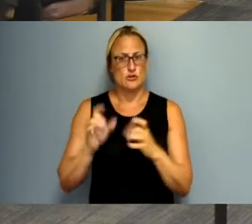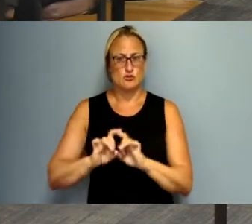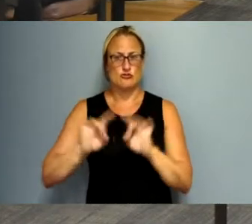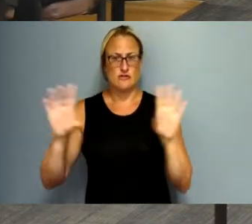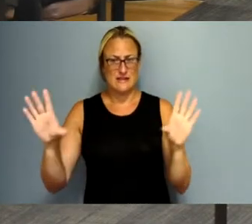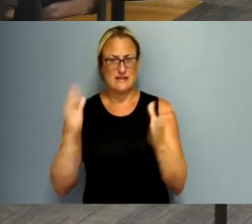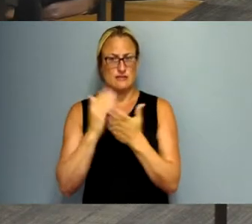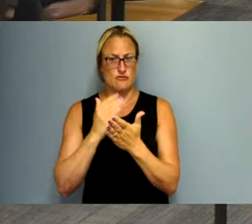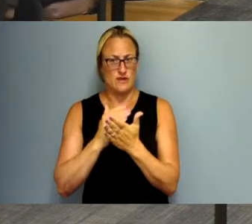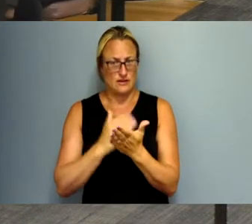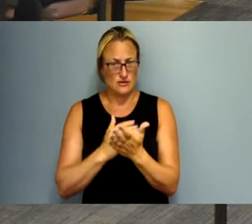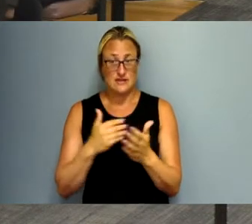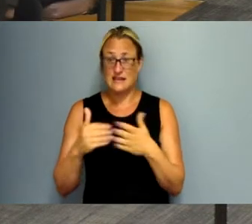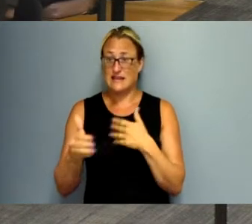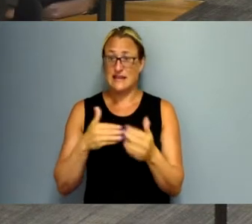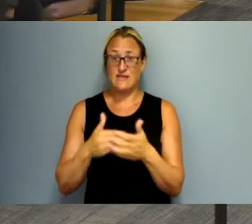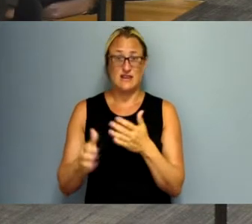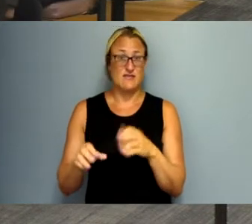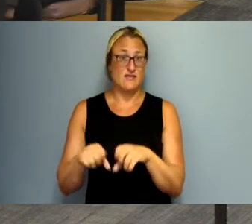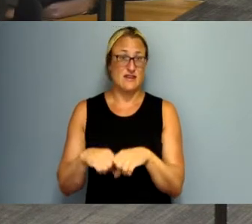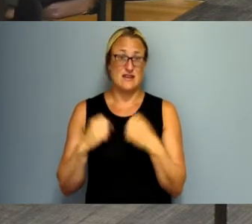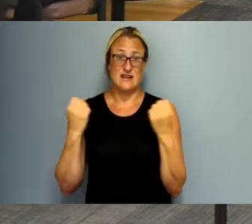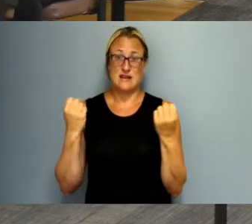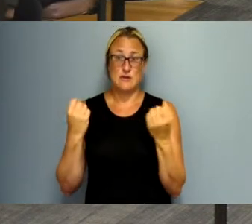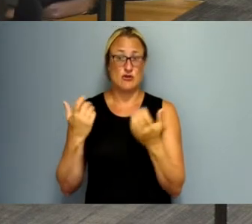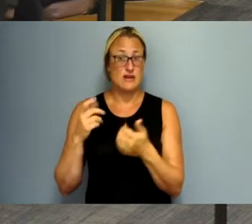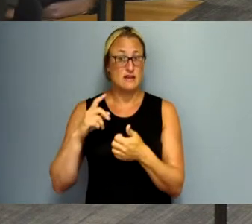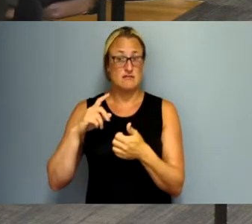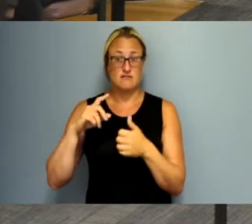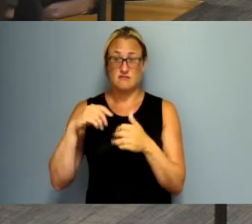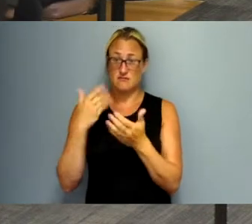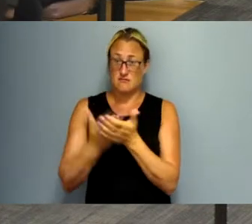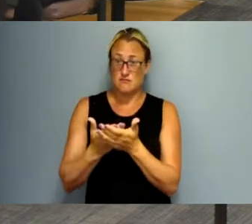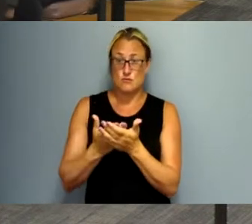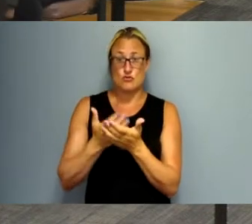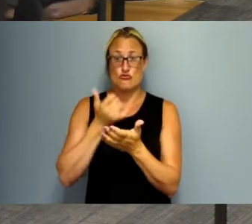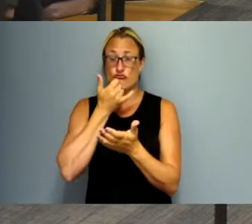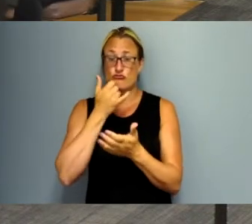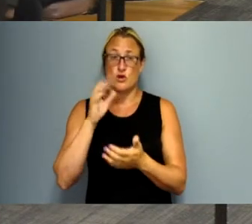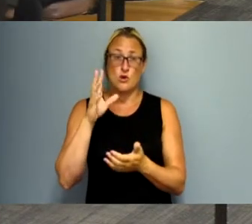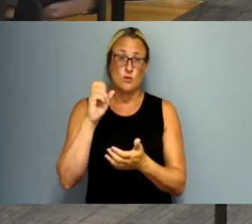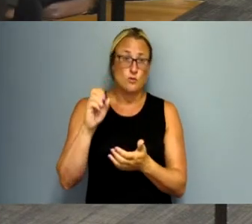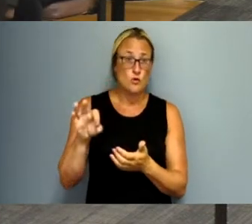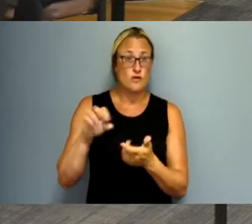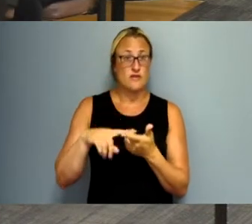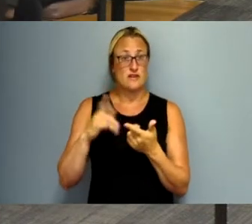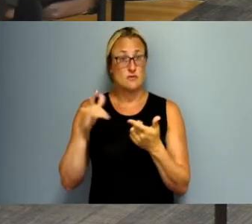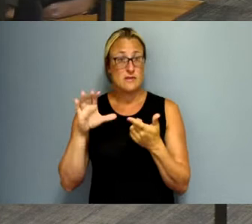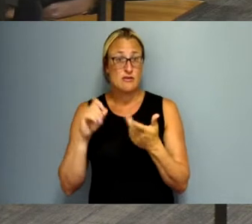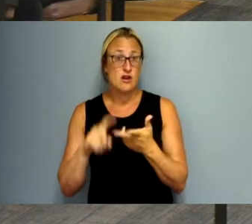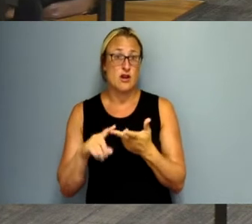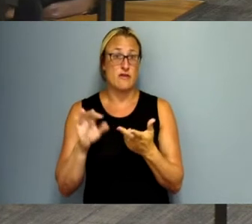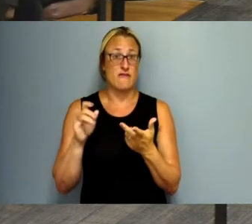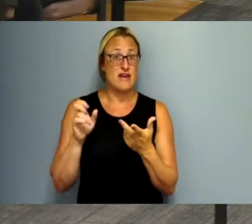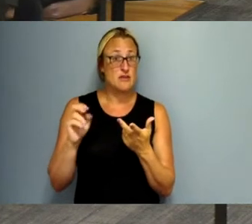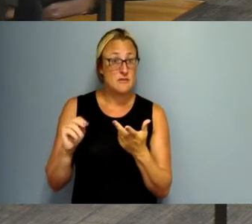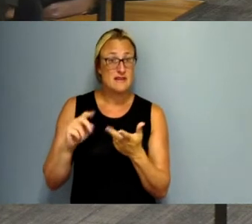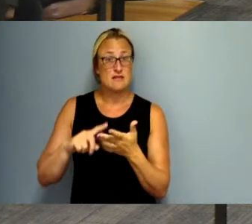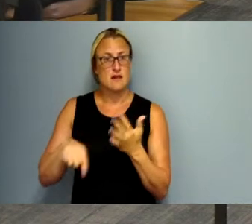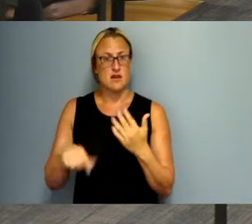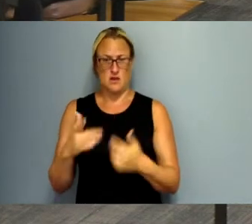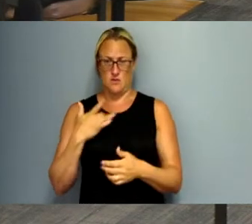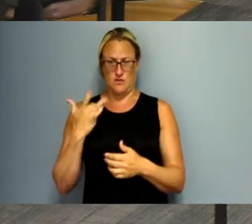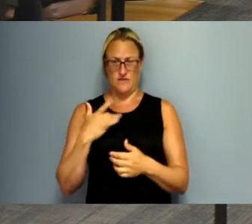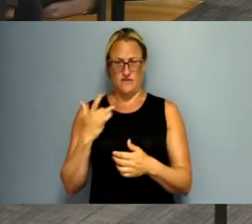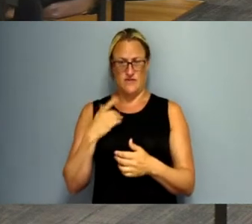if it incriminates Wolf, Shapiro, Fetterman, and some other people. We think you are covering up for other people. We think